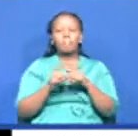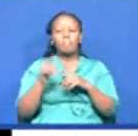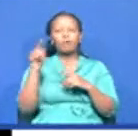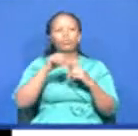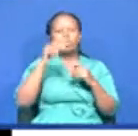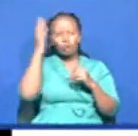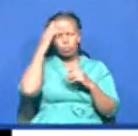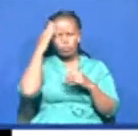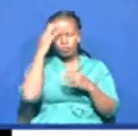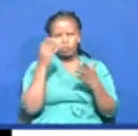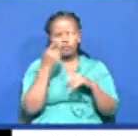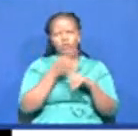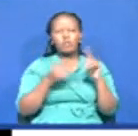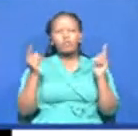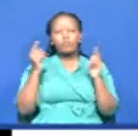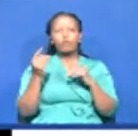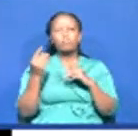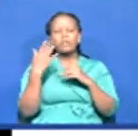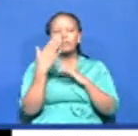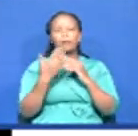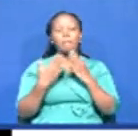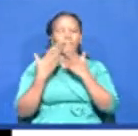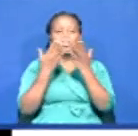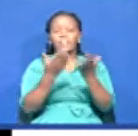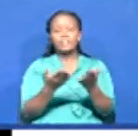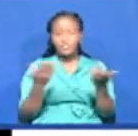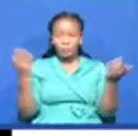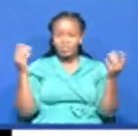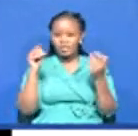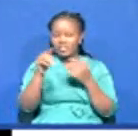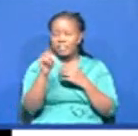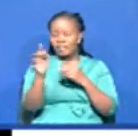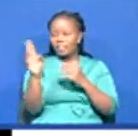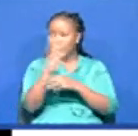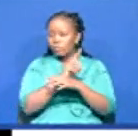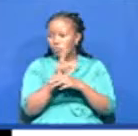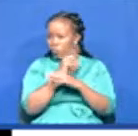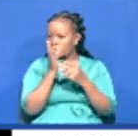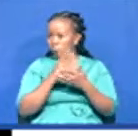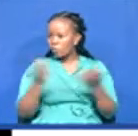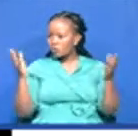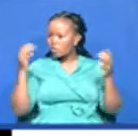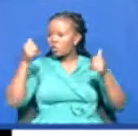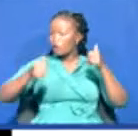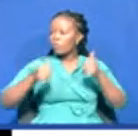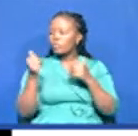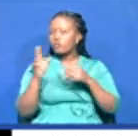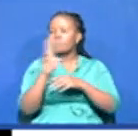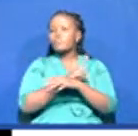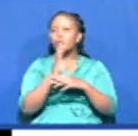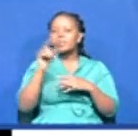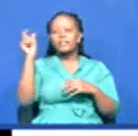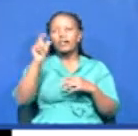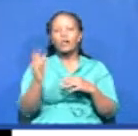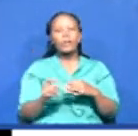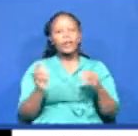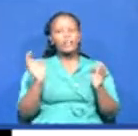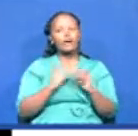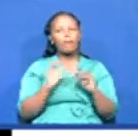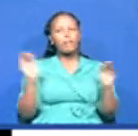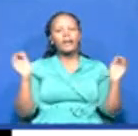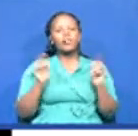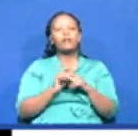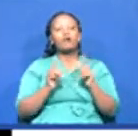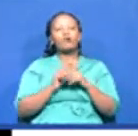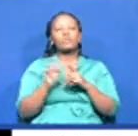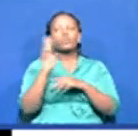there from ACA is that this does not apply to goods that are going to be consumed locally, and it also doesn't apply to